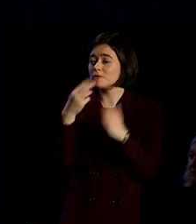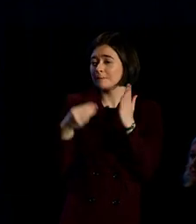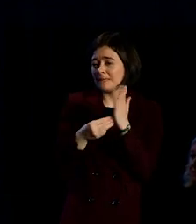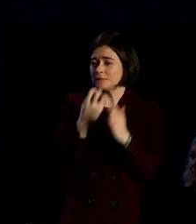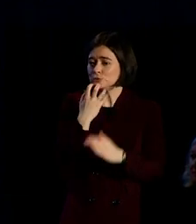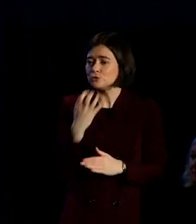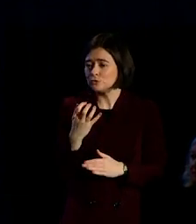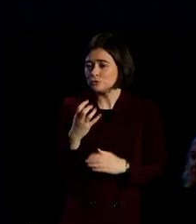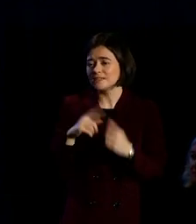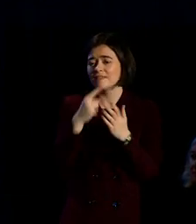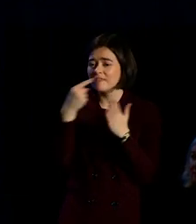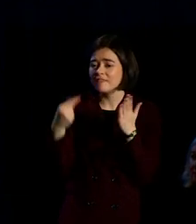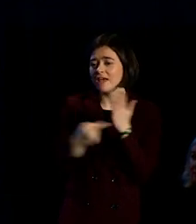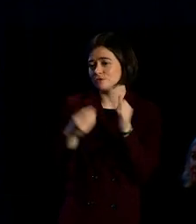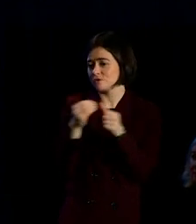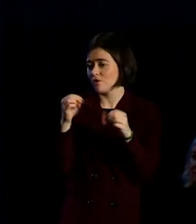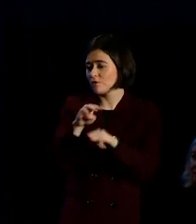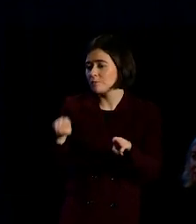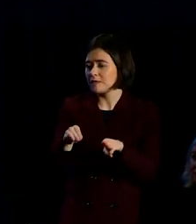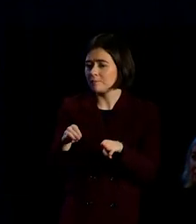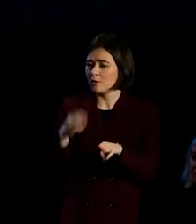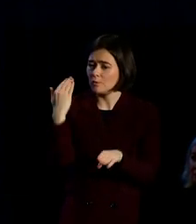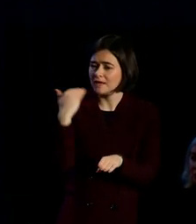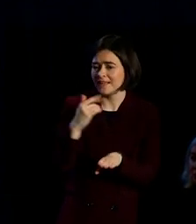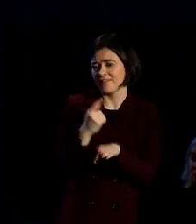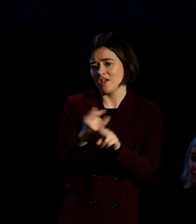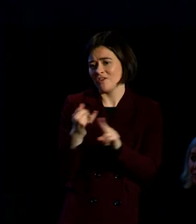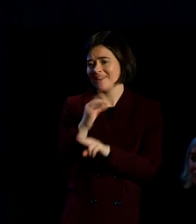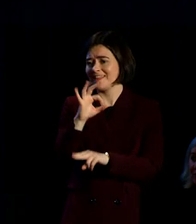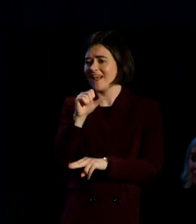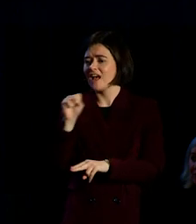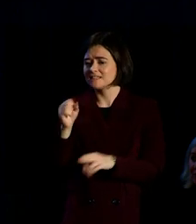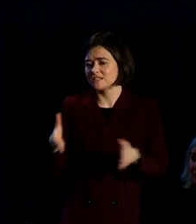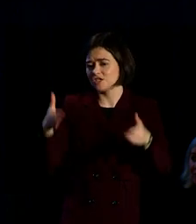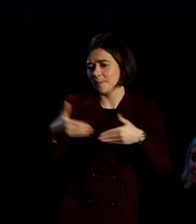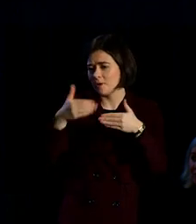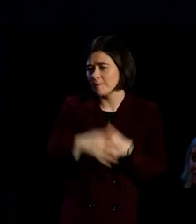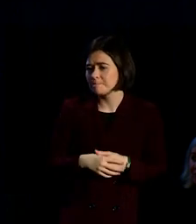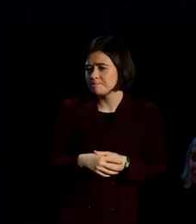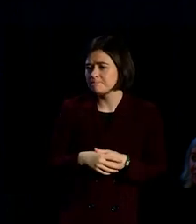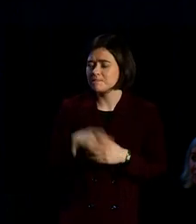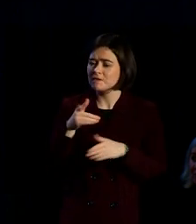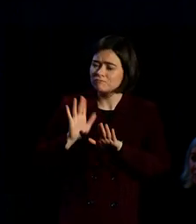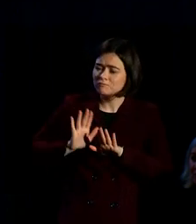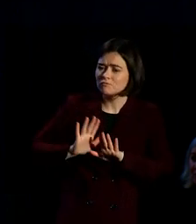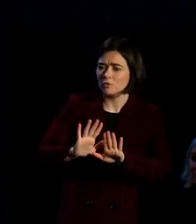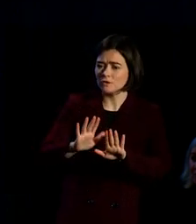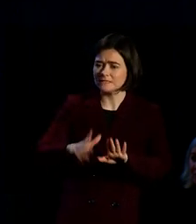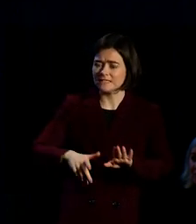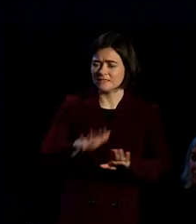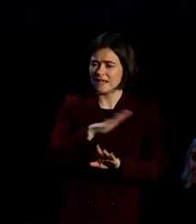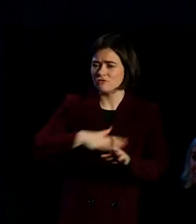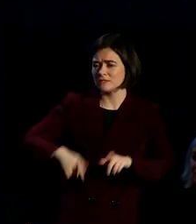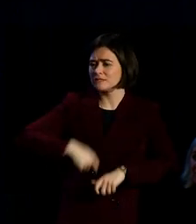Jews and thousands of other victims were murdered in gas chambers. They were ushered into undressing